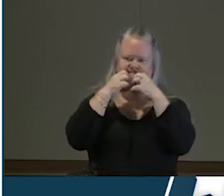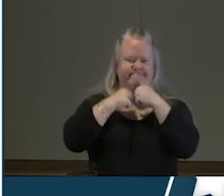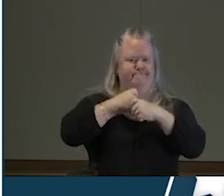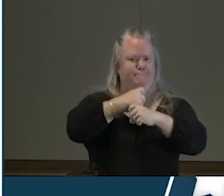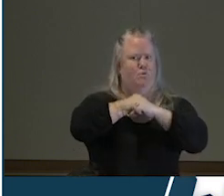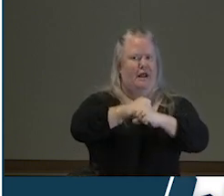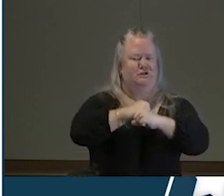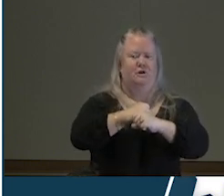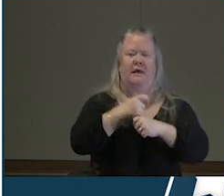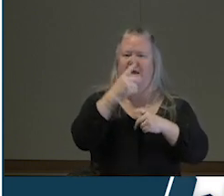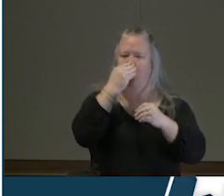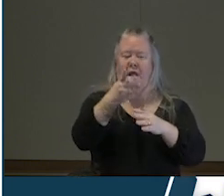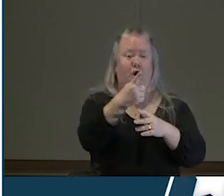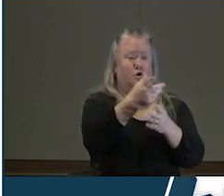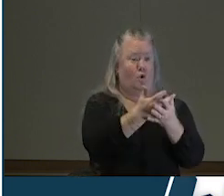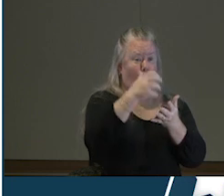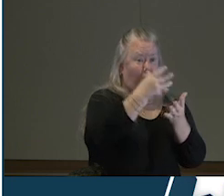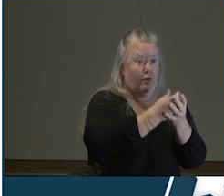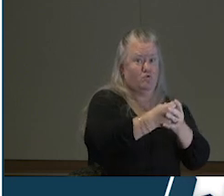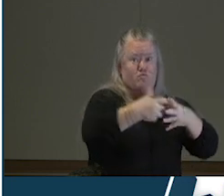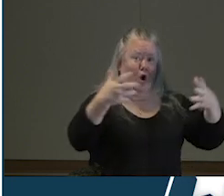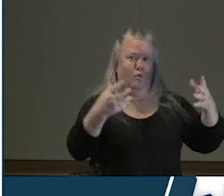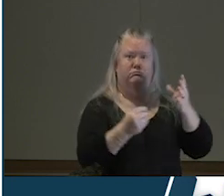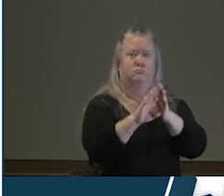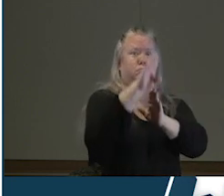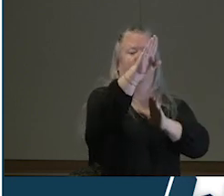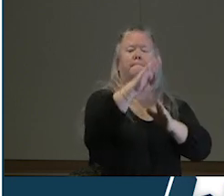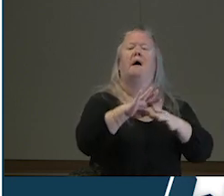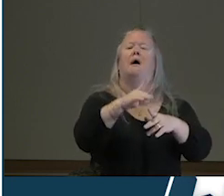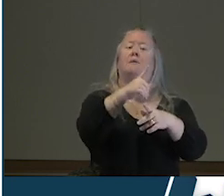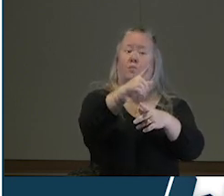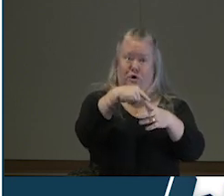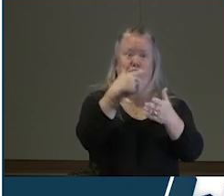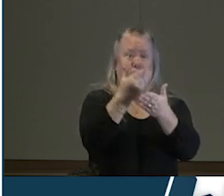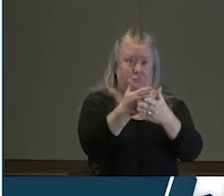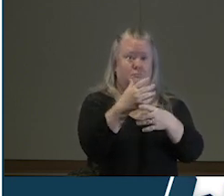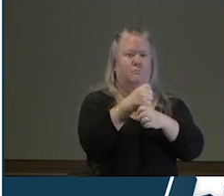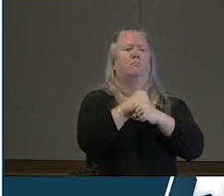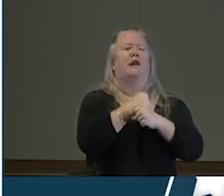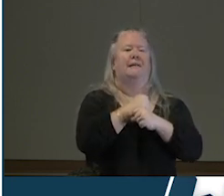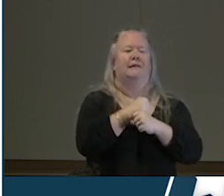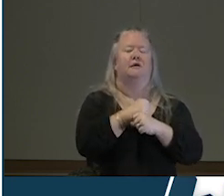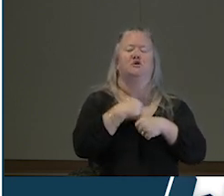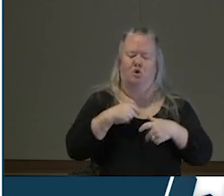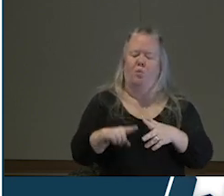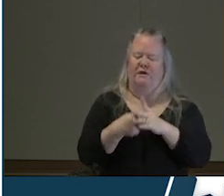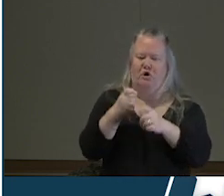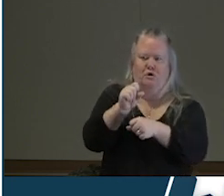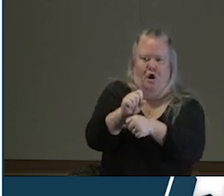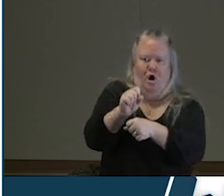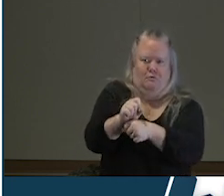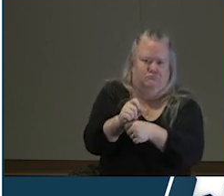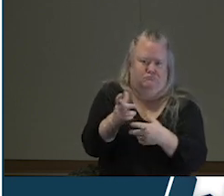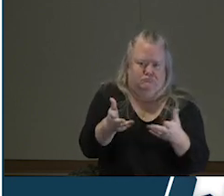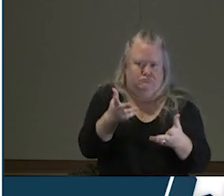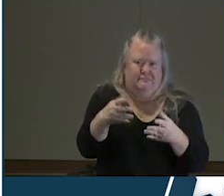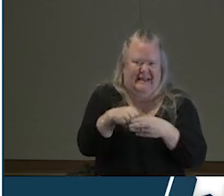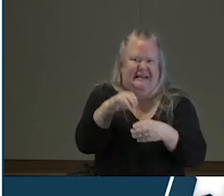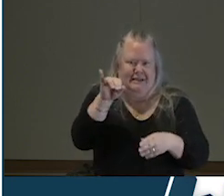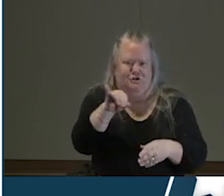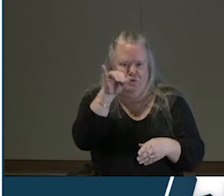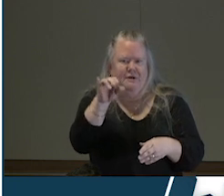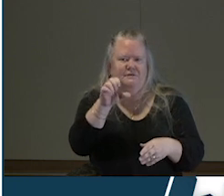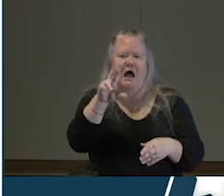worried about how to grow someone's wealth the biggest, but how to protect wealth once it got there. And so we started our practice in insurance